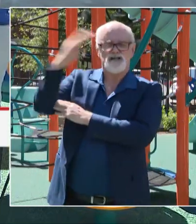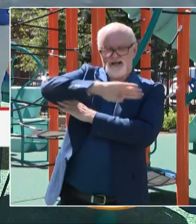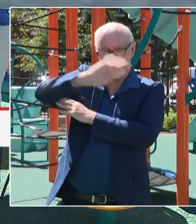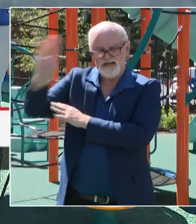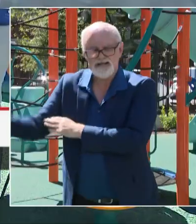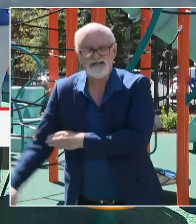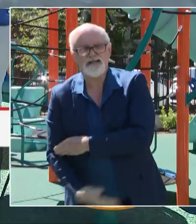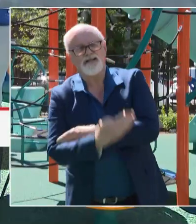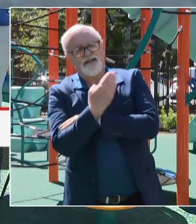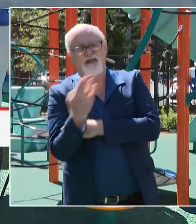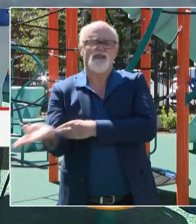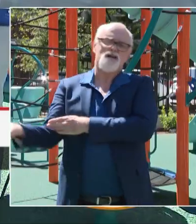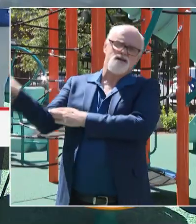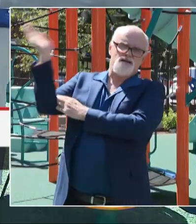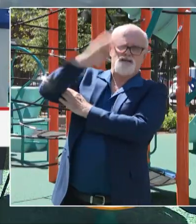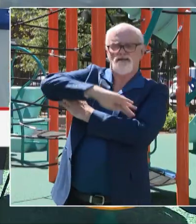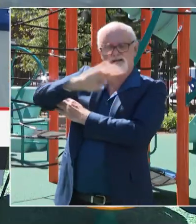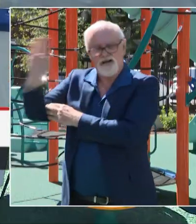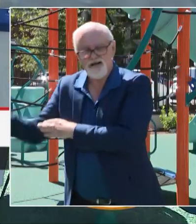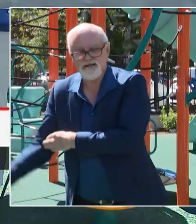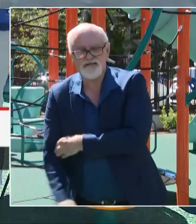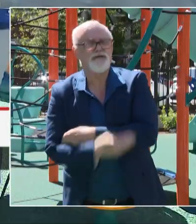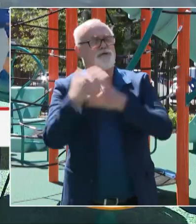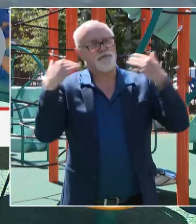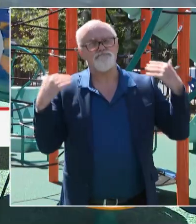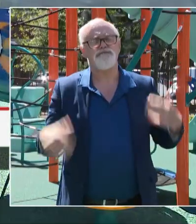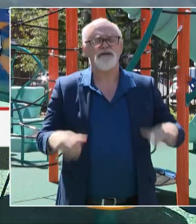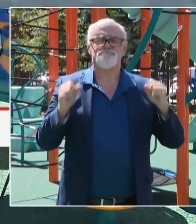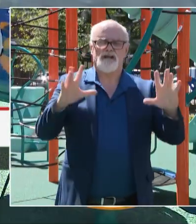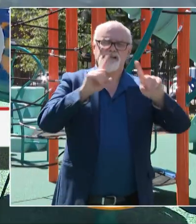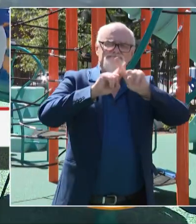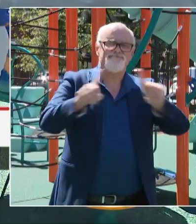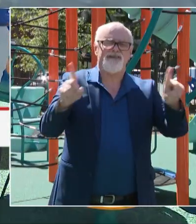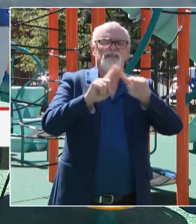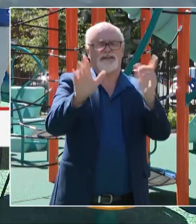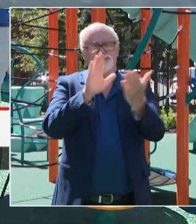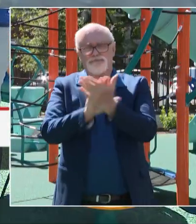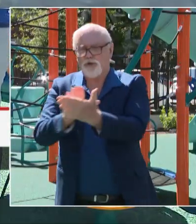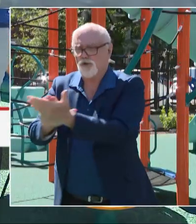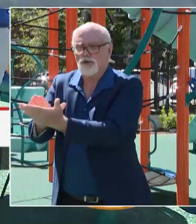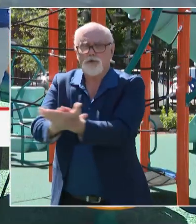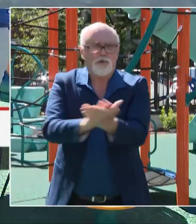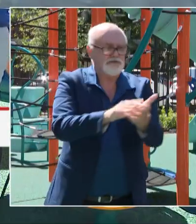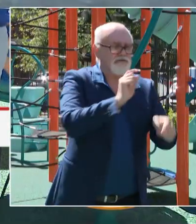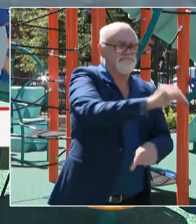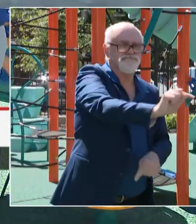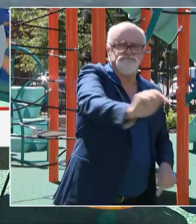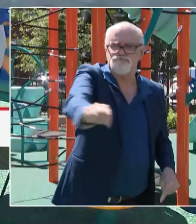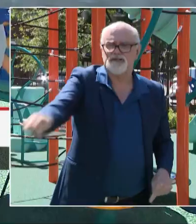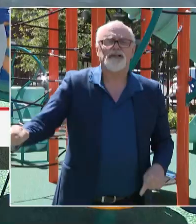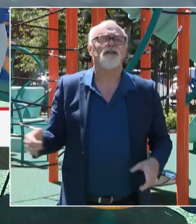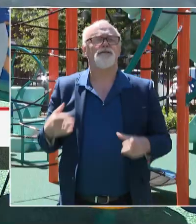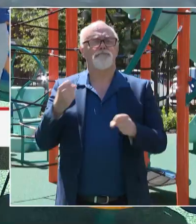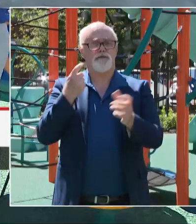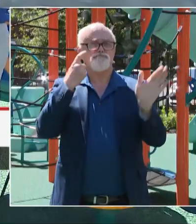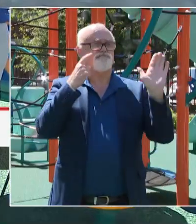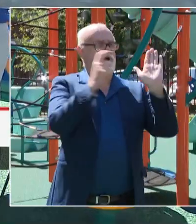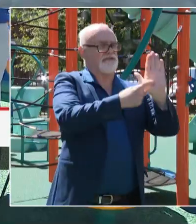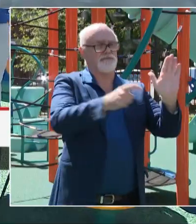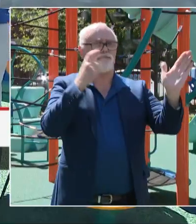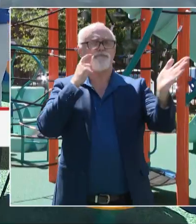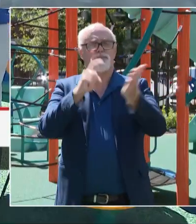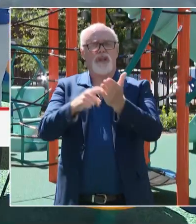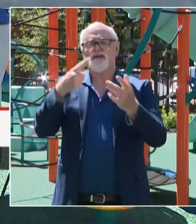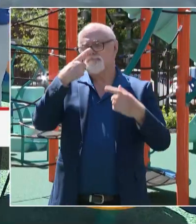just at this school, but across a number of schools. So if you can, I want to make sure you recognize, please raise your hand to be